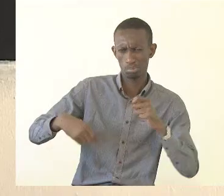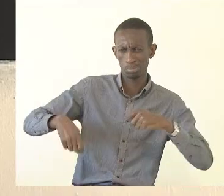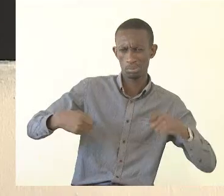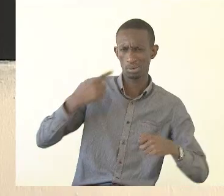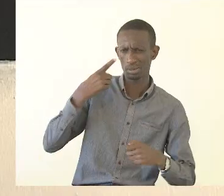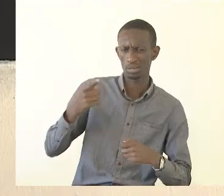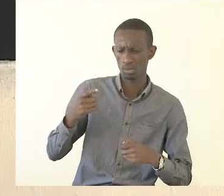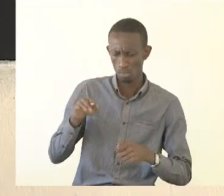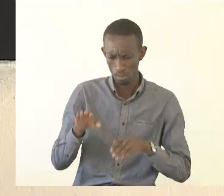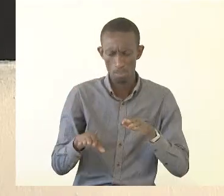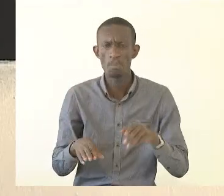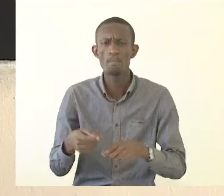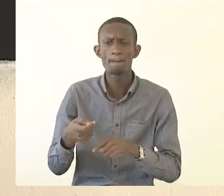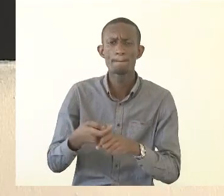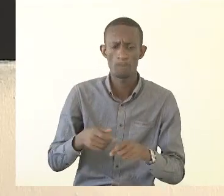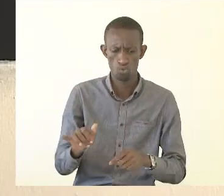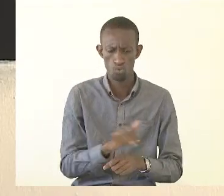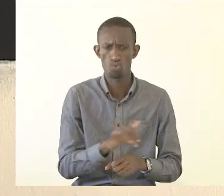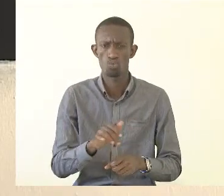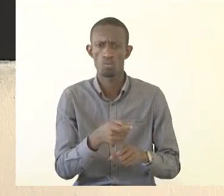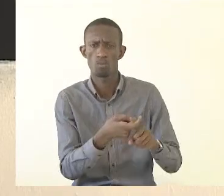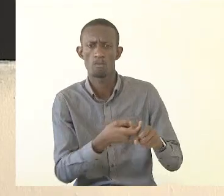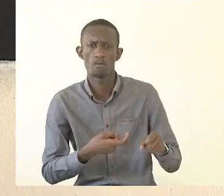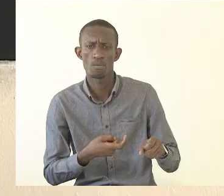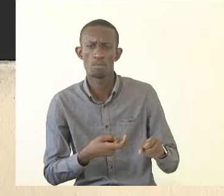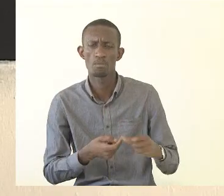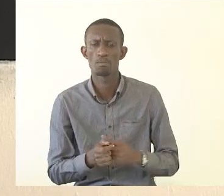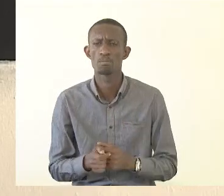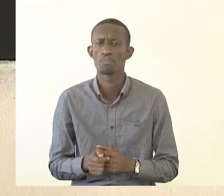methylbenzene, which is CH3 with the